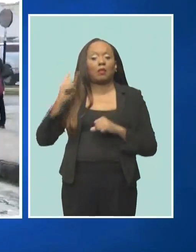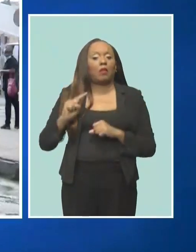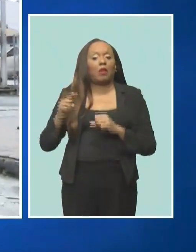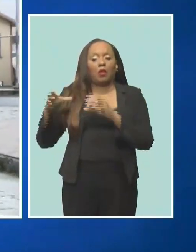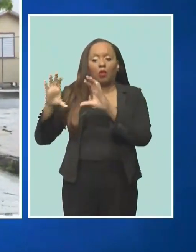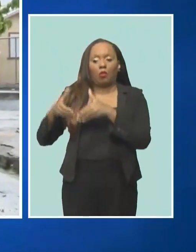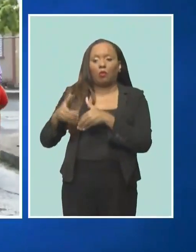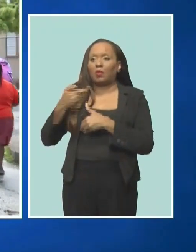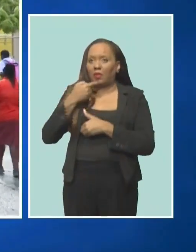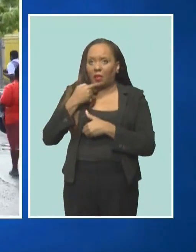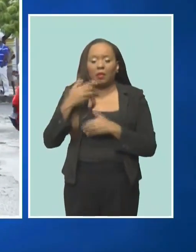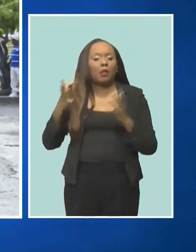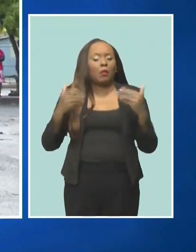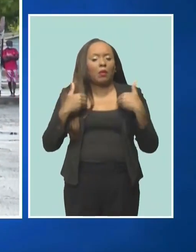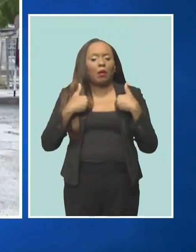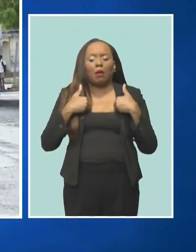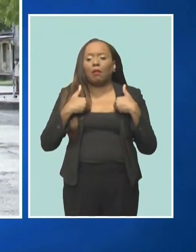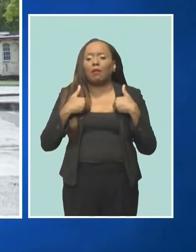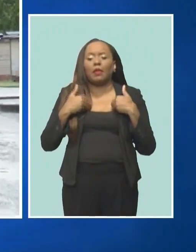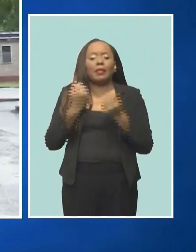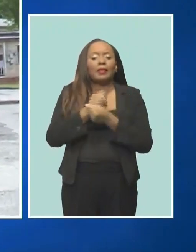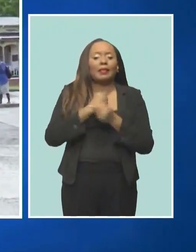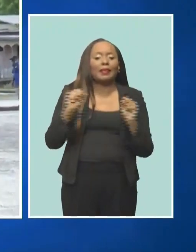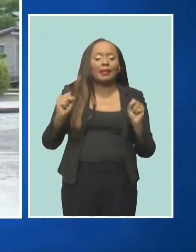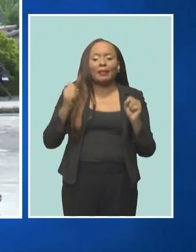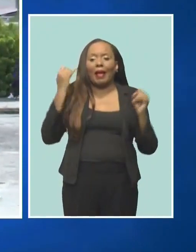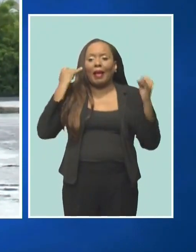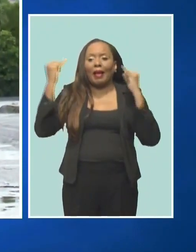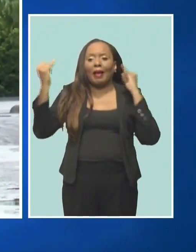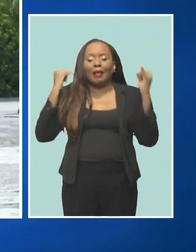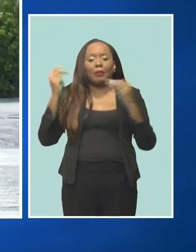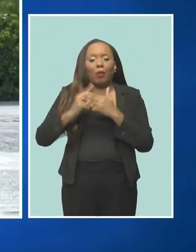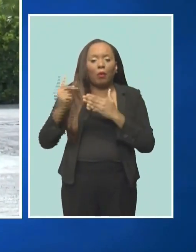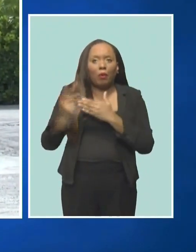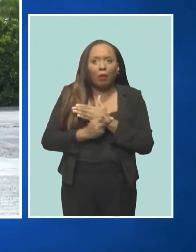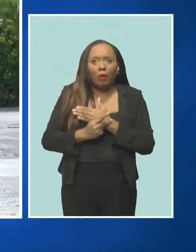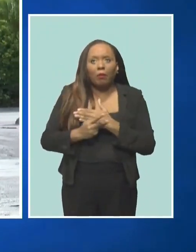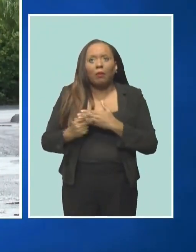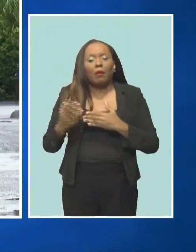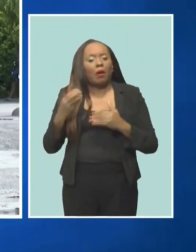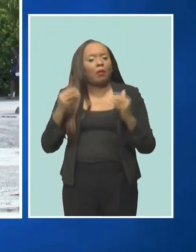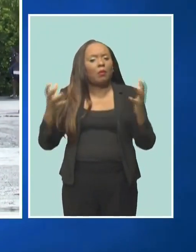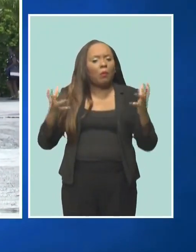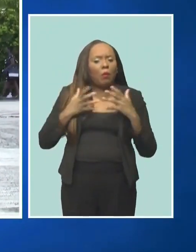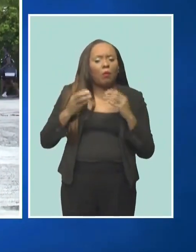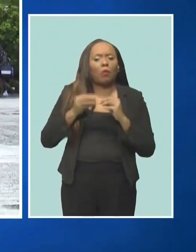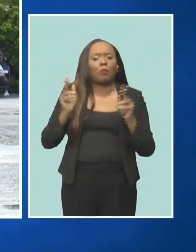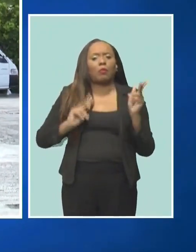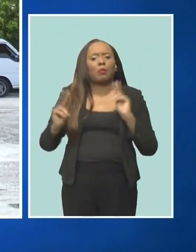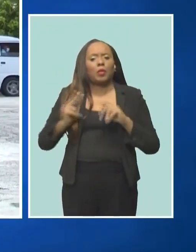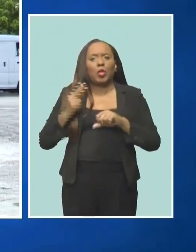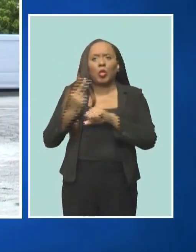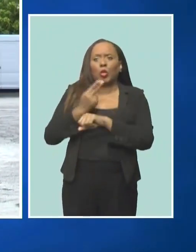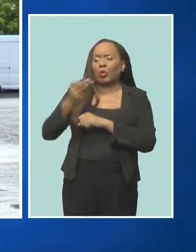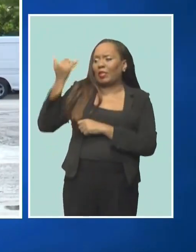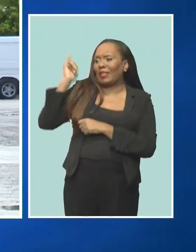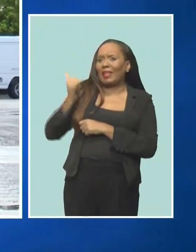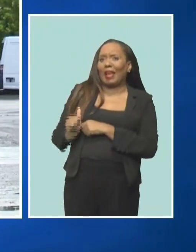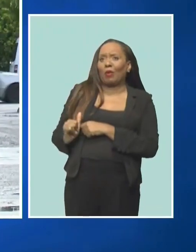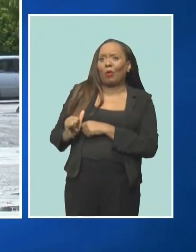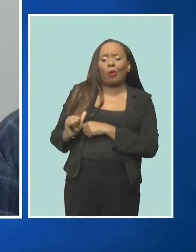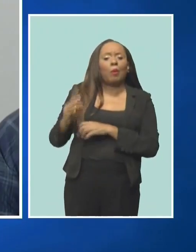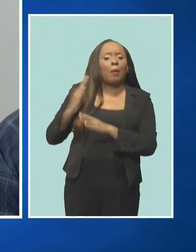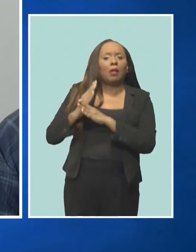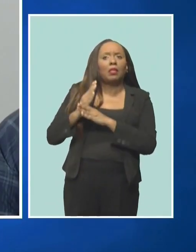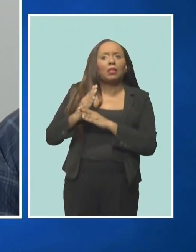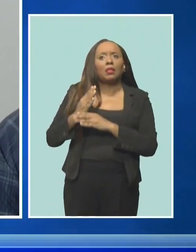initiative and a Safe Bus initiative, which they hope will drive more people to use their services. We have seen a decline or